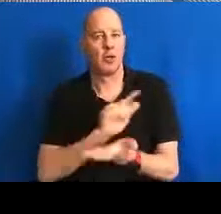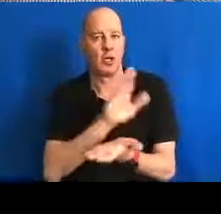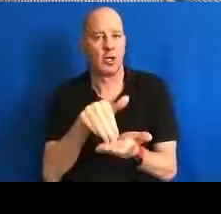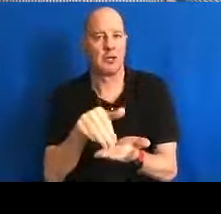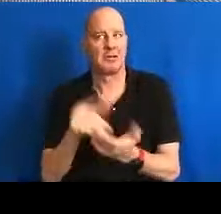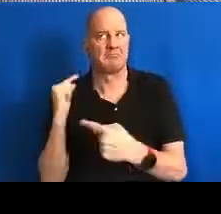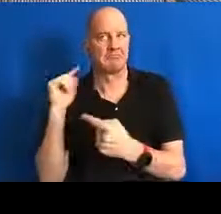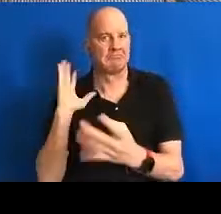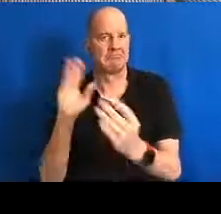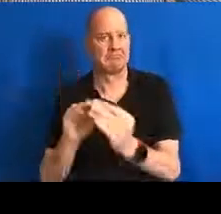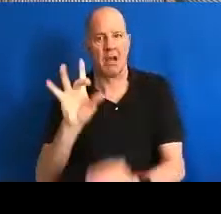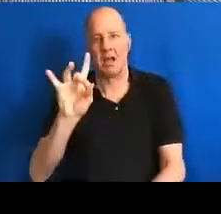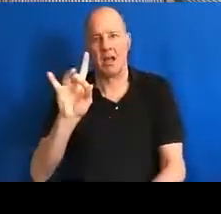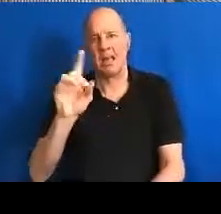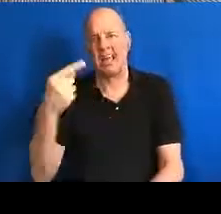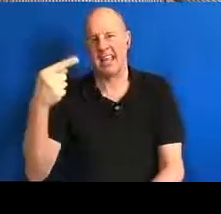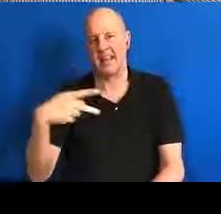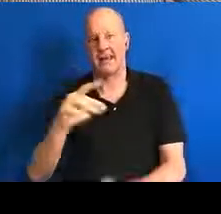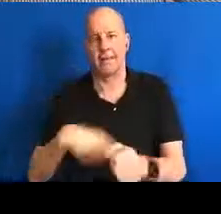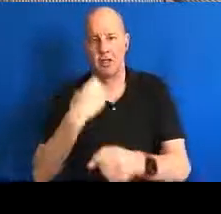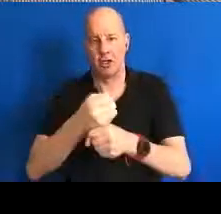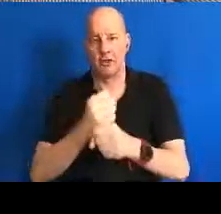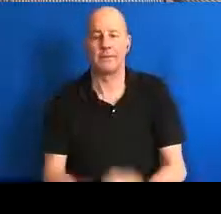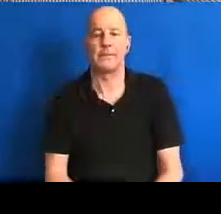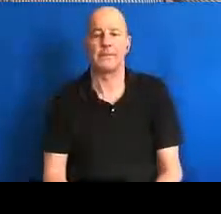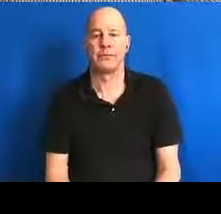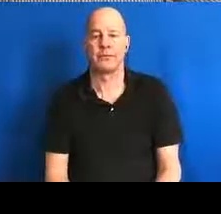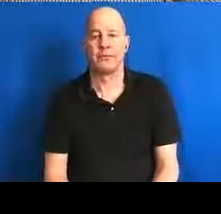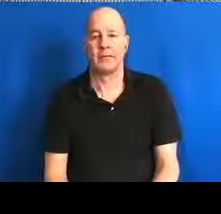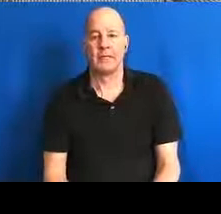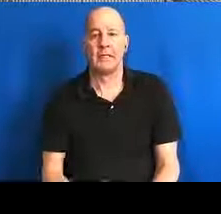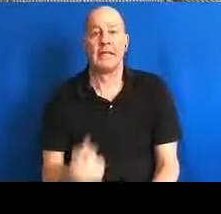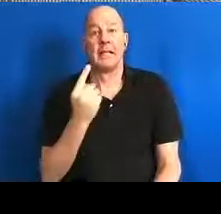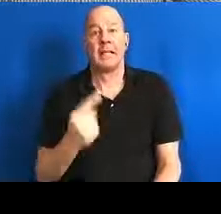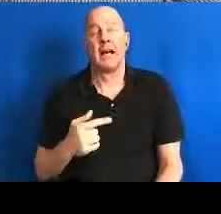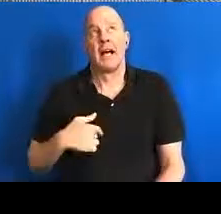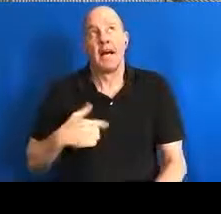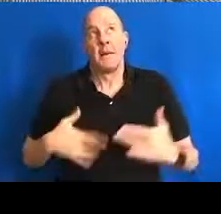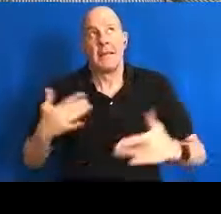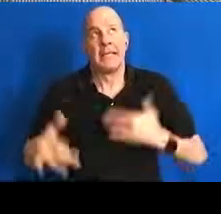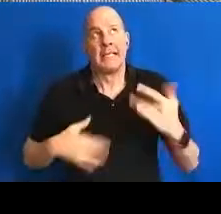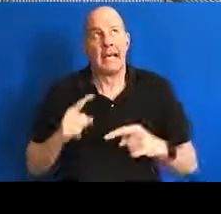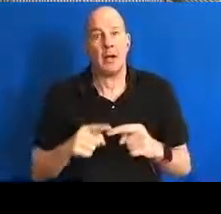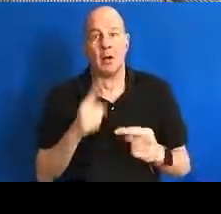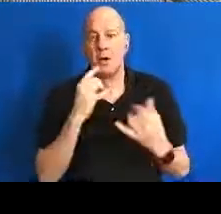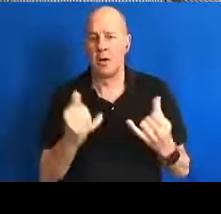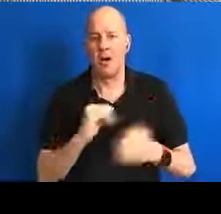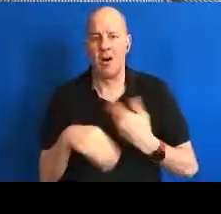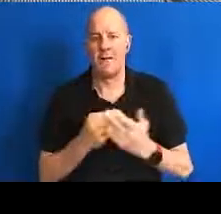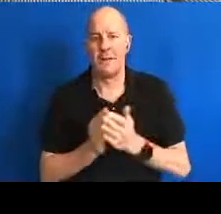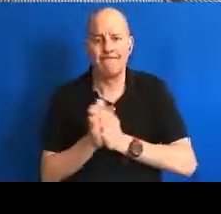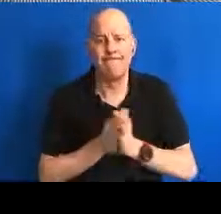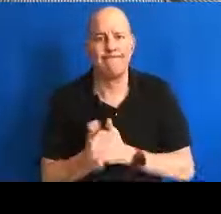years. And something I'm excited about is just all of the momentum around